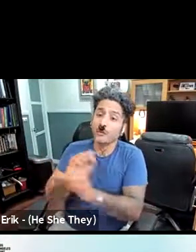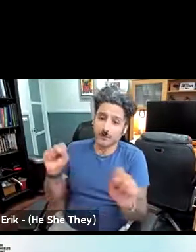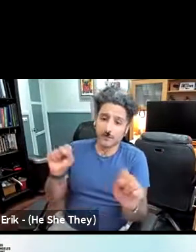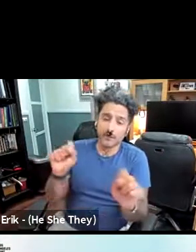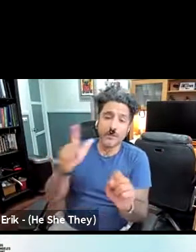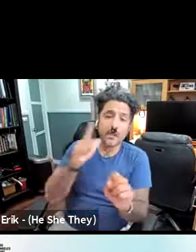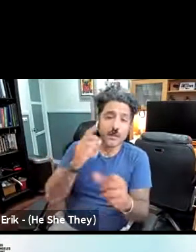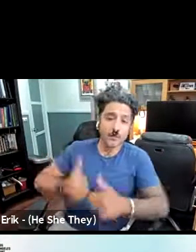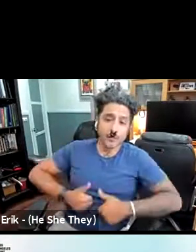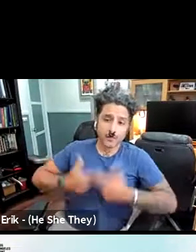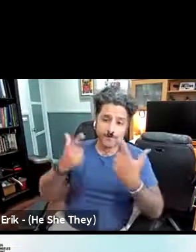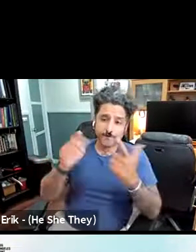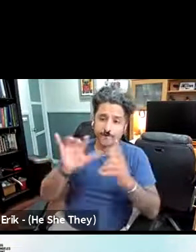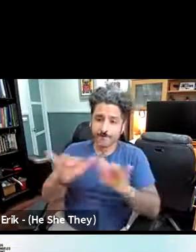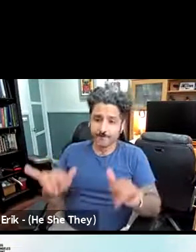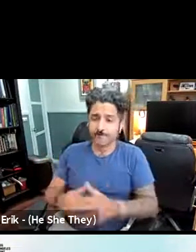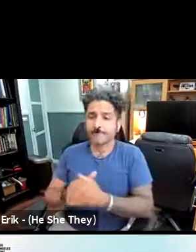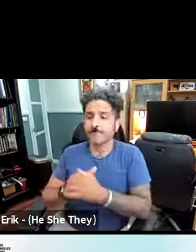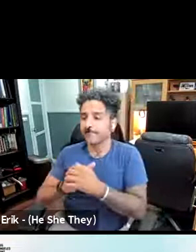survival.